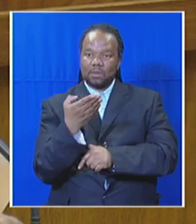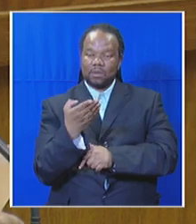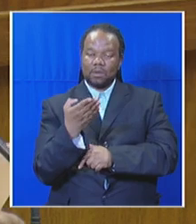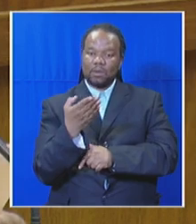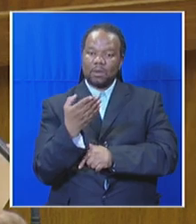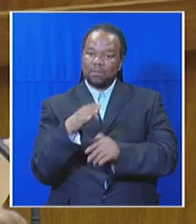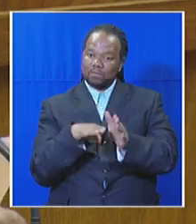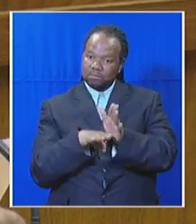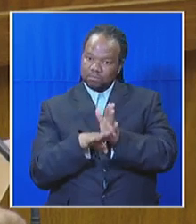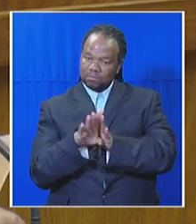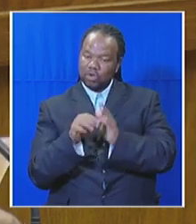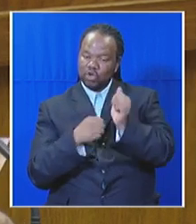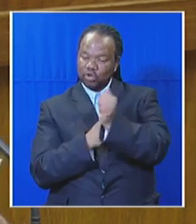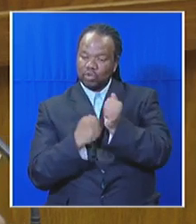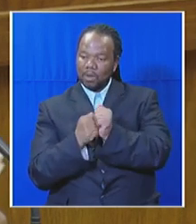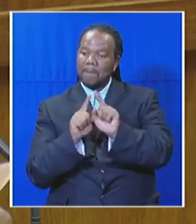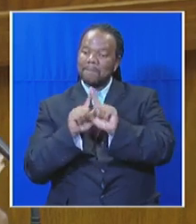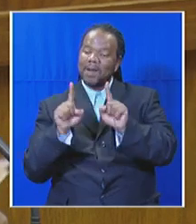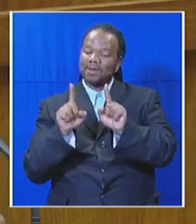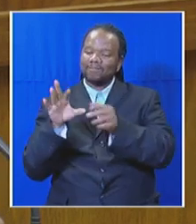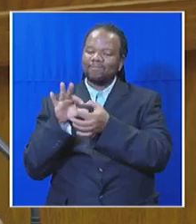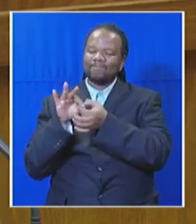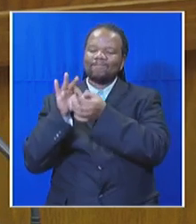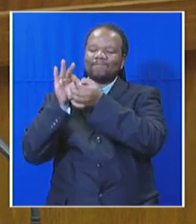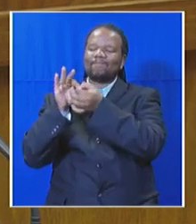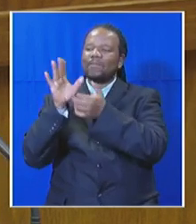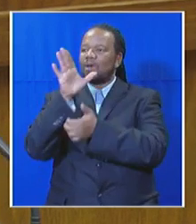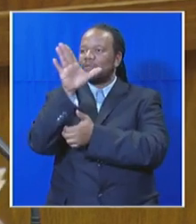continental industrialization program.